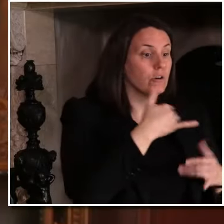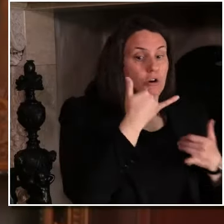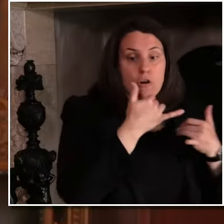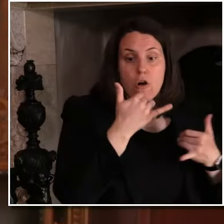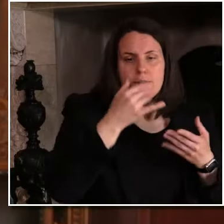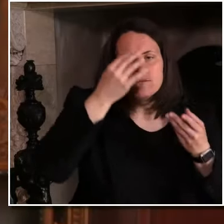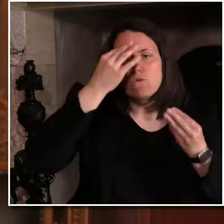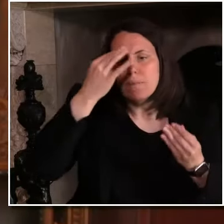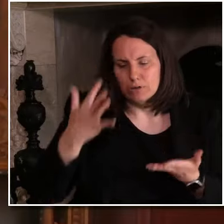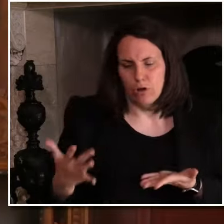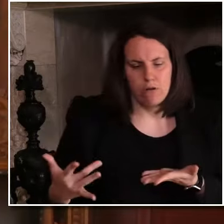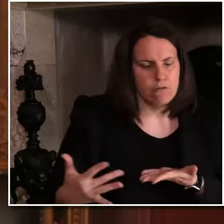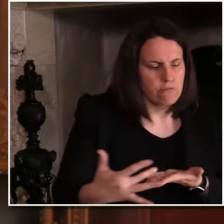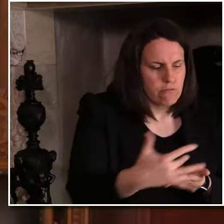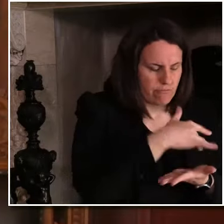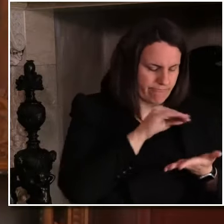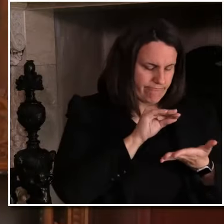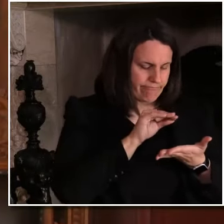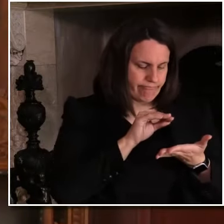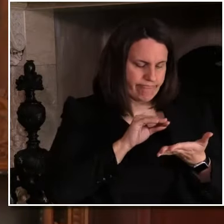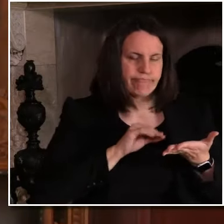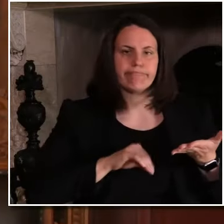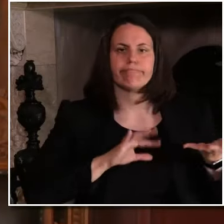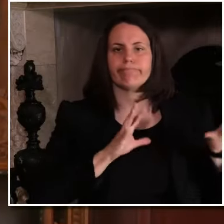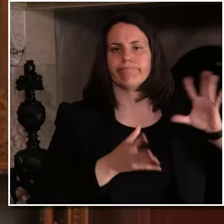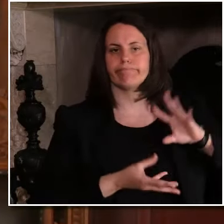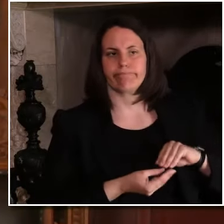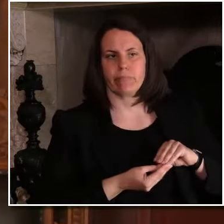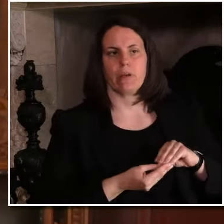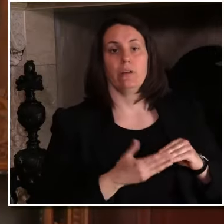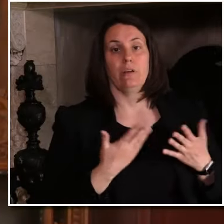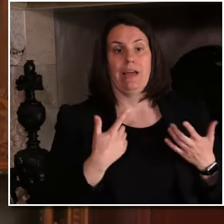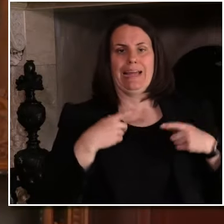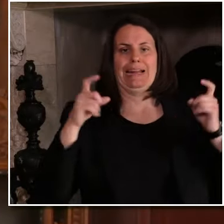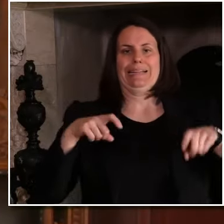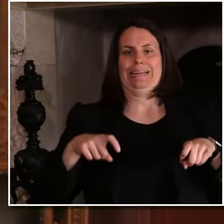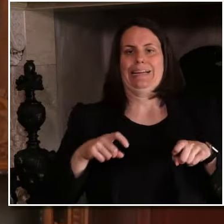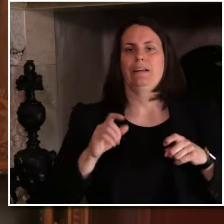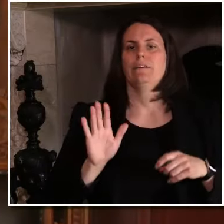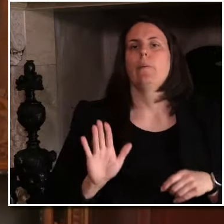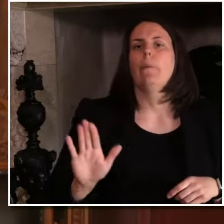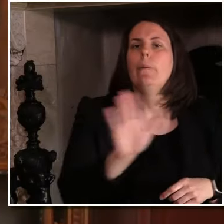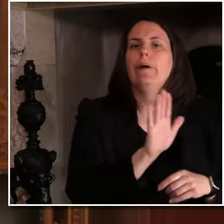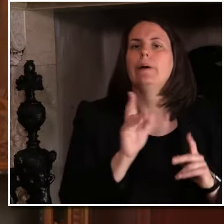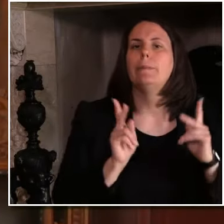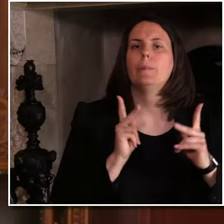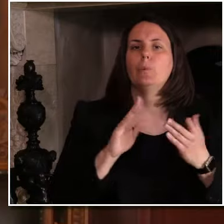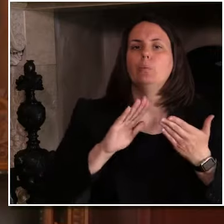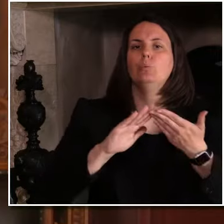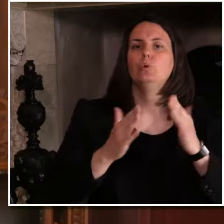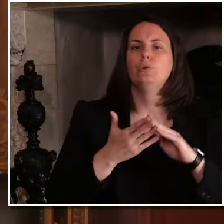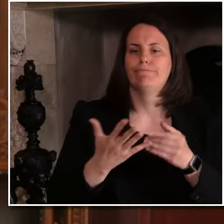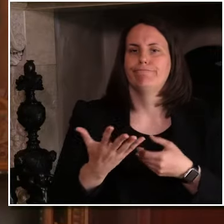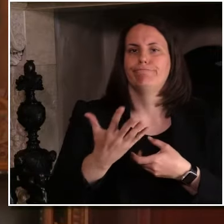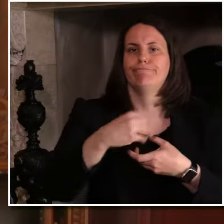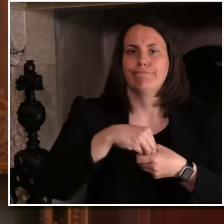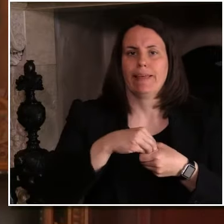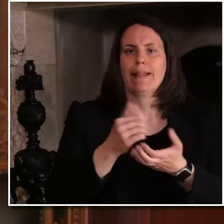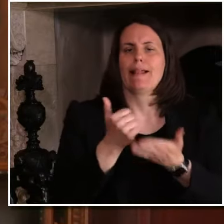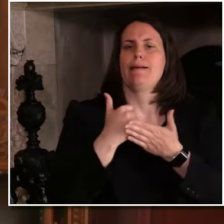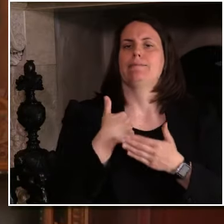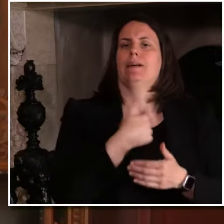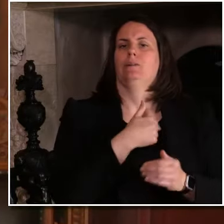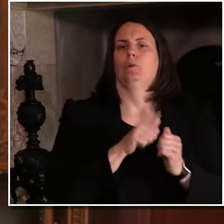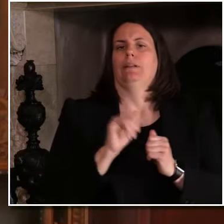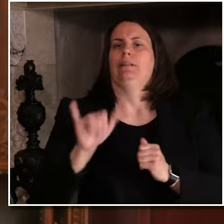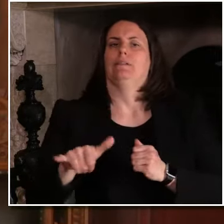really indigenous health workers who are in communities and have established relationships, because as the Secretary was mentioning in the comment, this is really something that